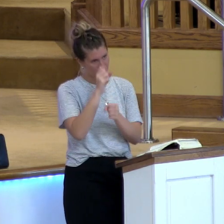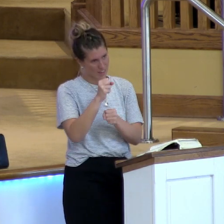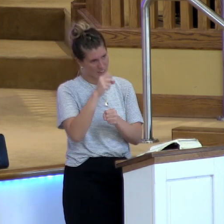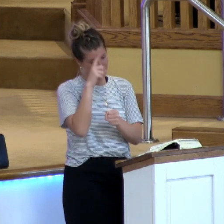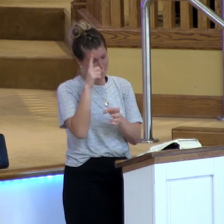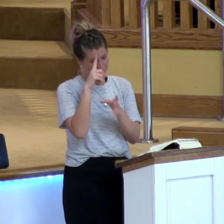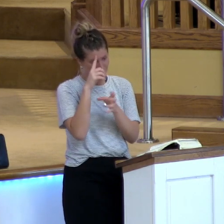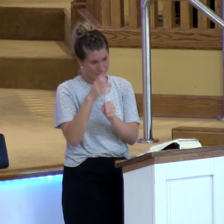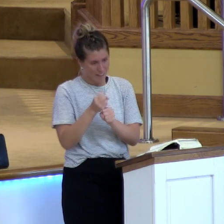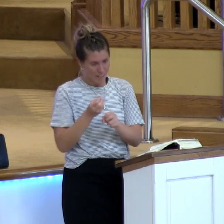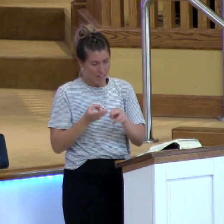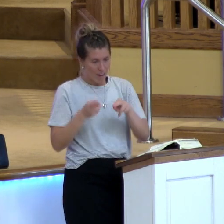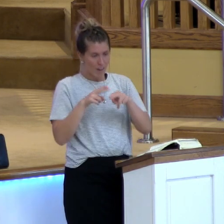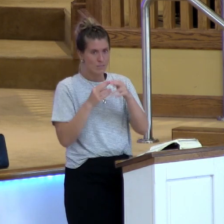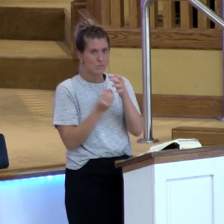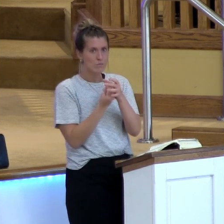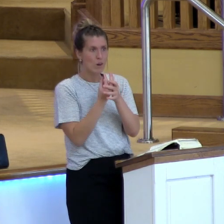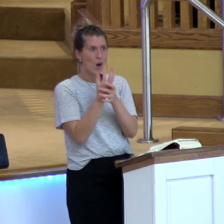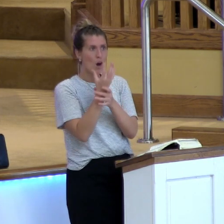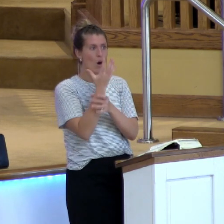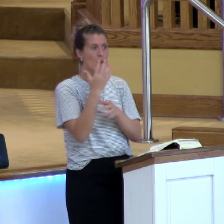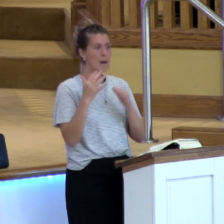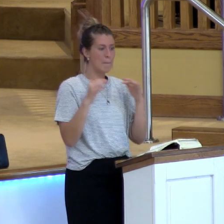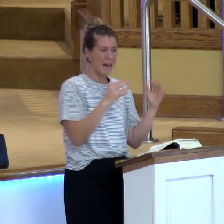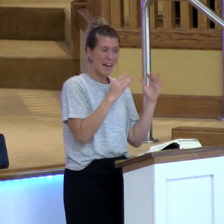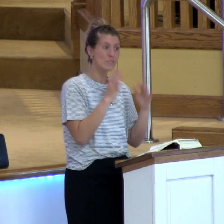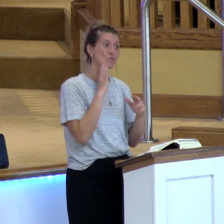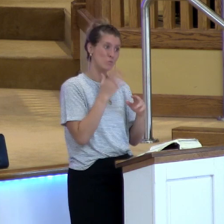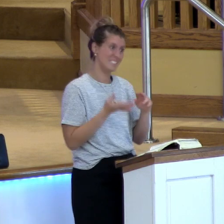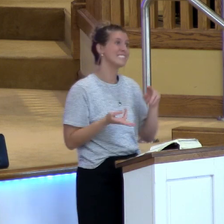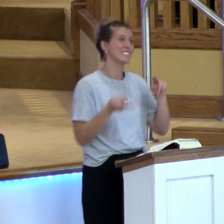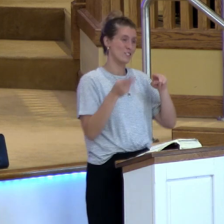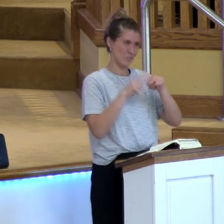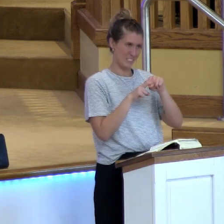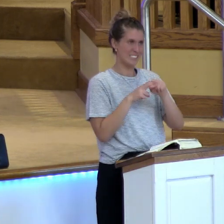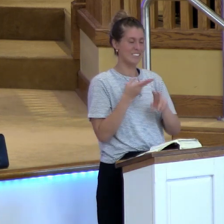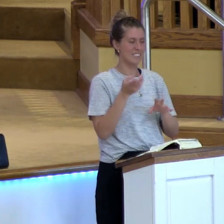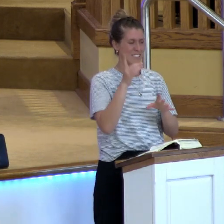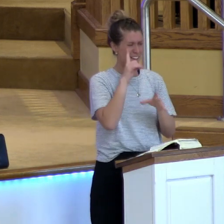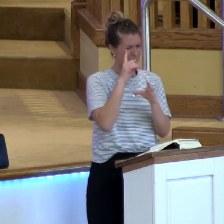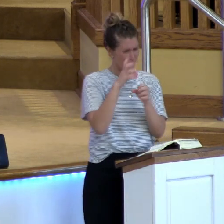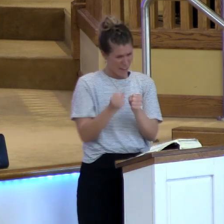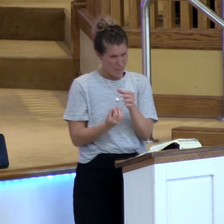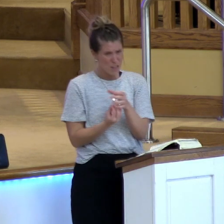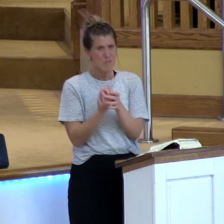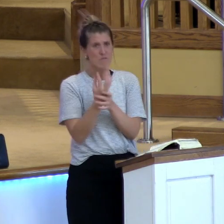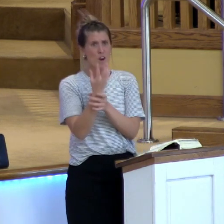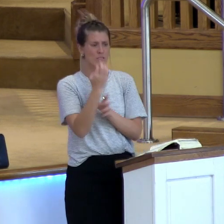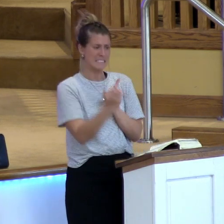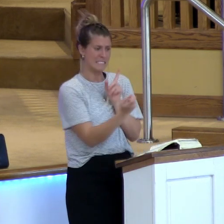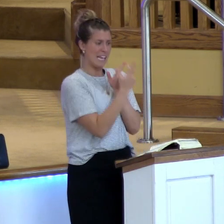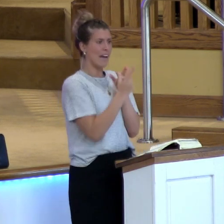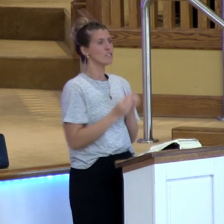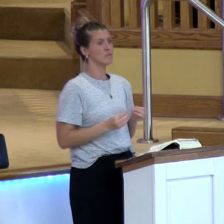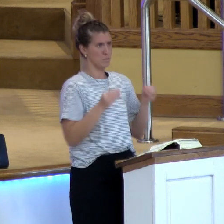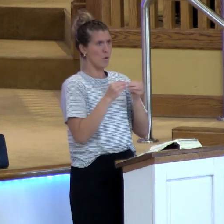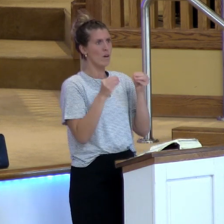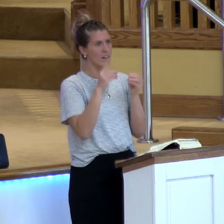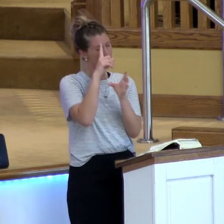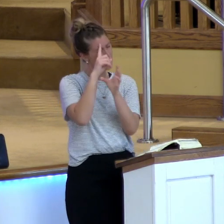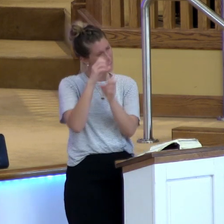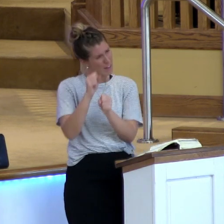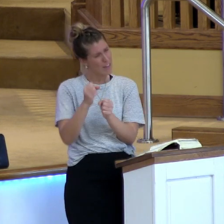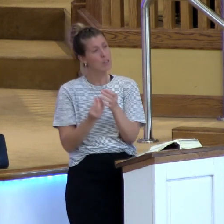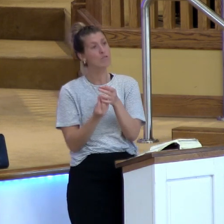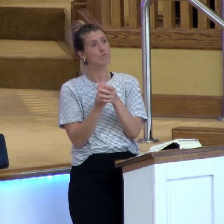faith grows, the battles increase. As your faith grows, the attacks come. As your faith